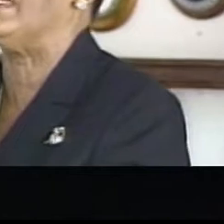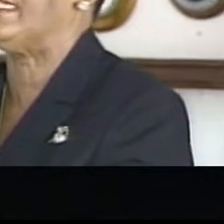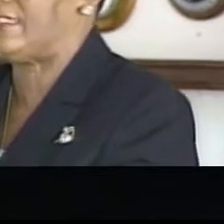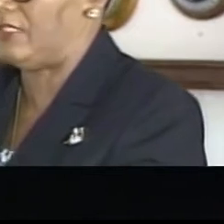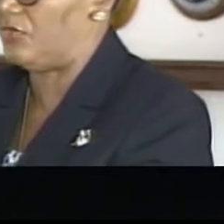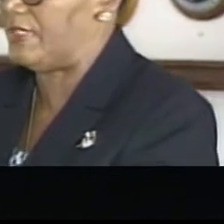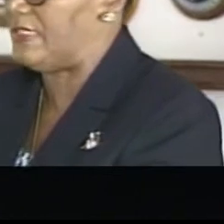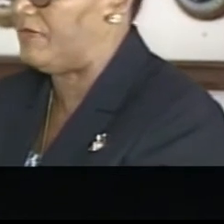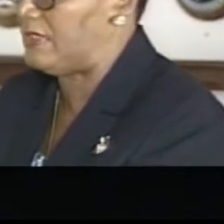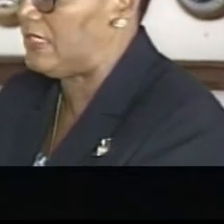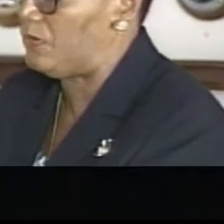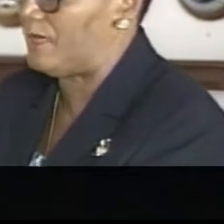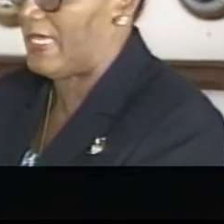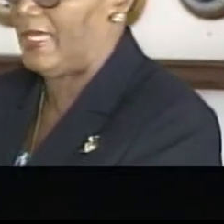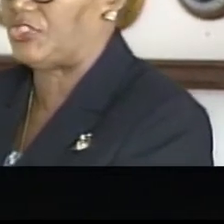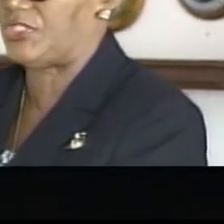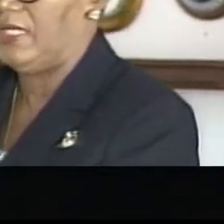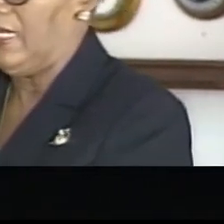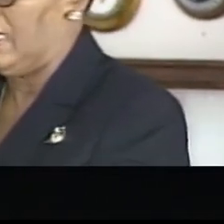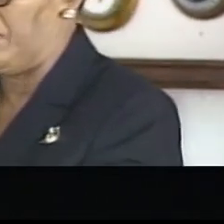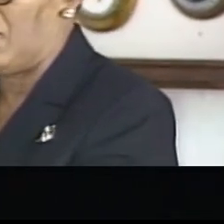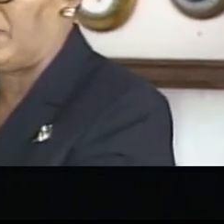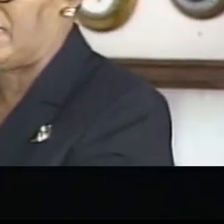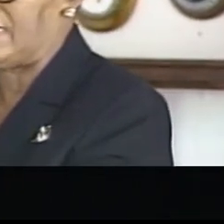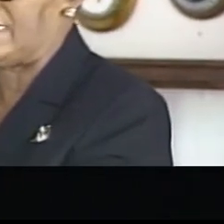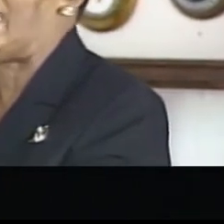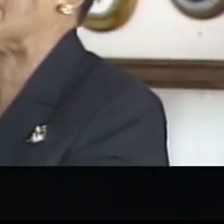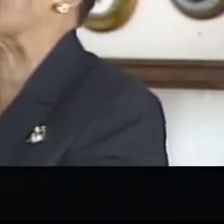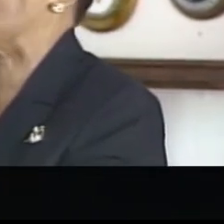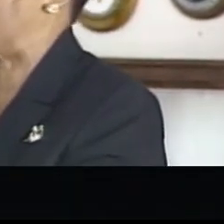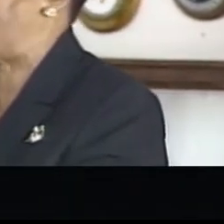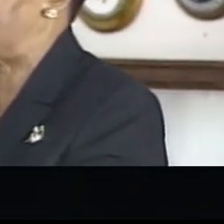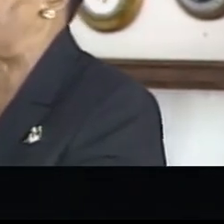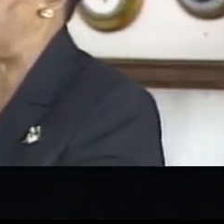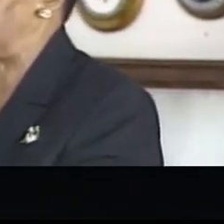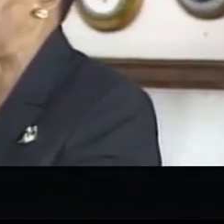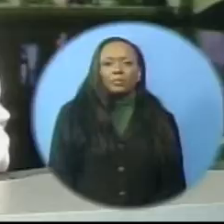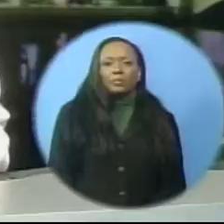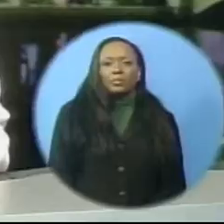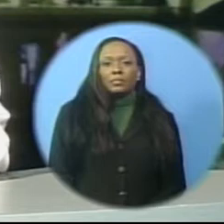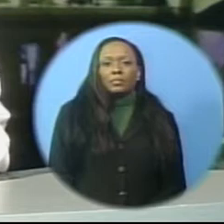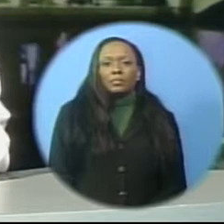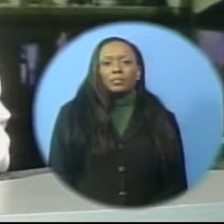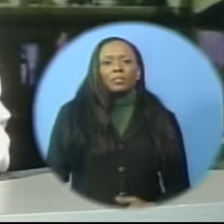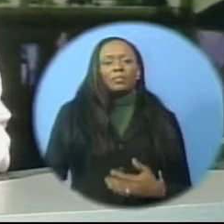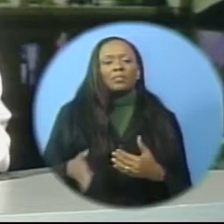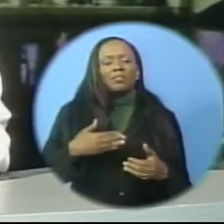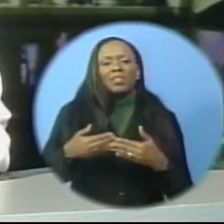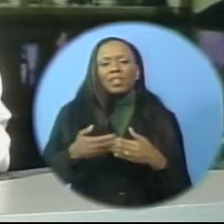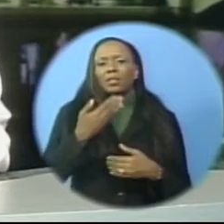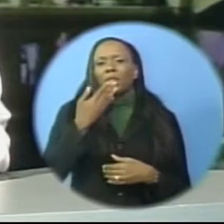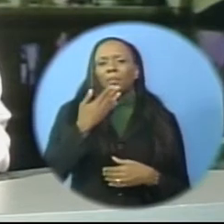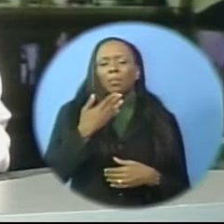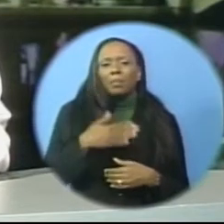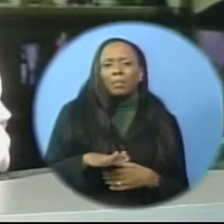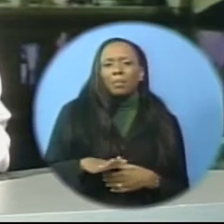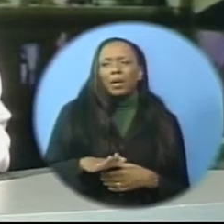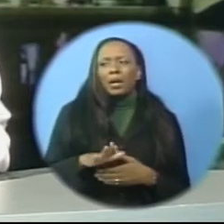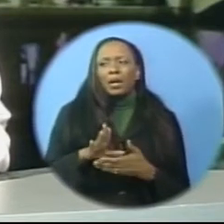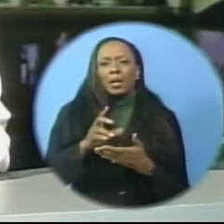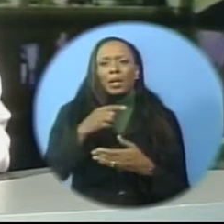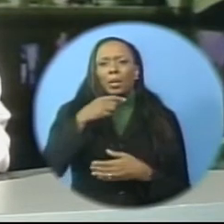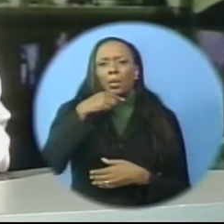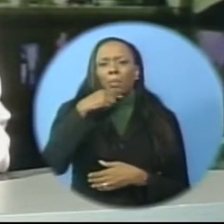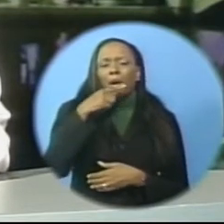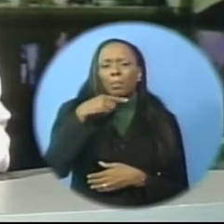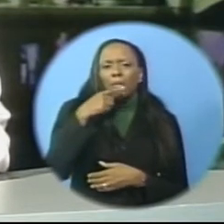your artistic creativity will be etched in Barbados's landscape for eternity. Despite some recent bad press, the